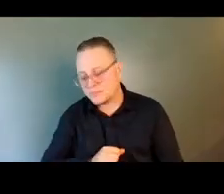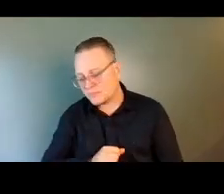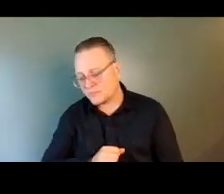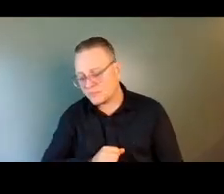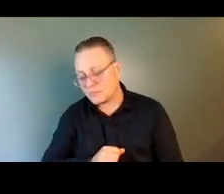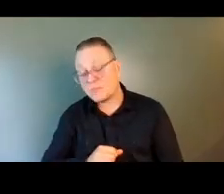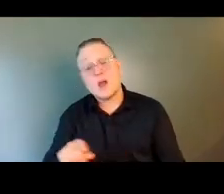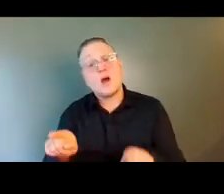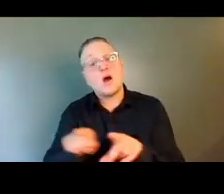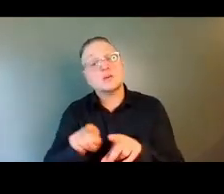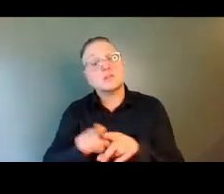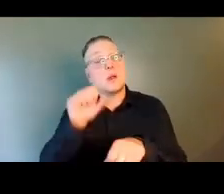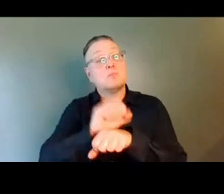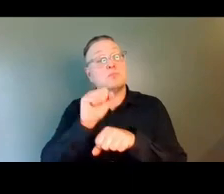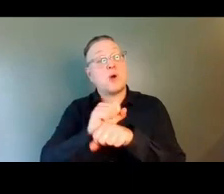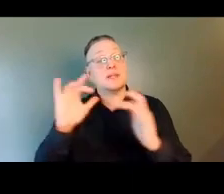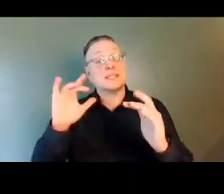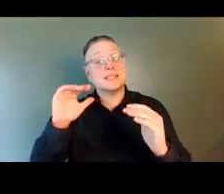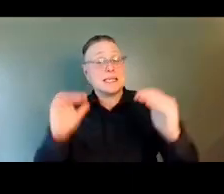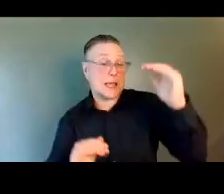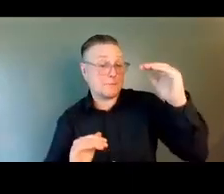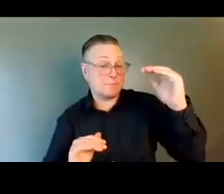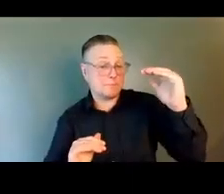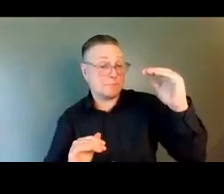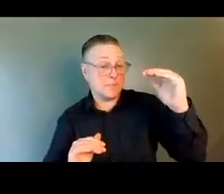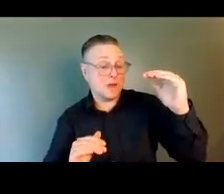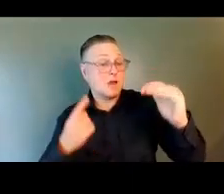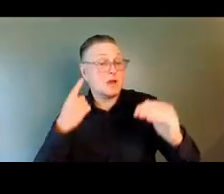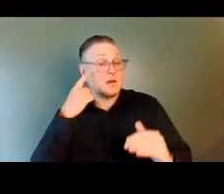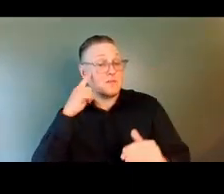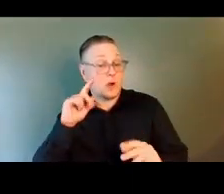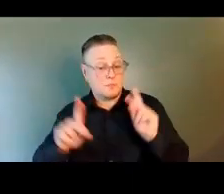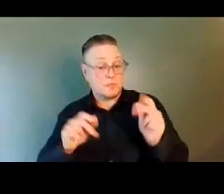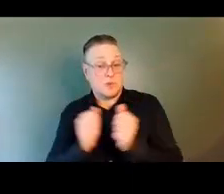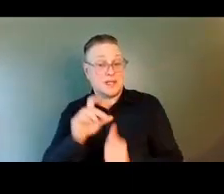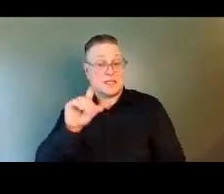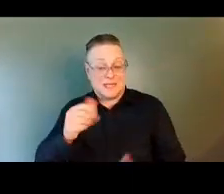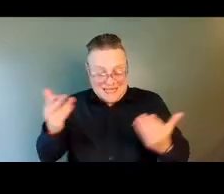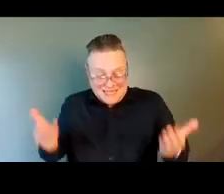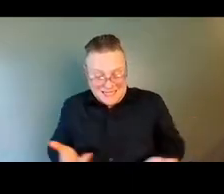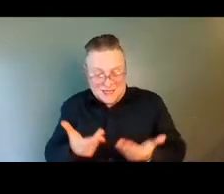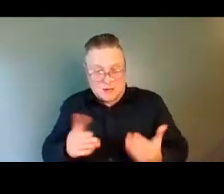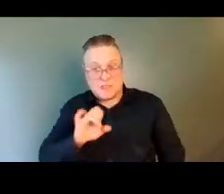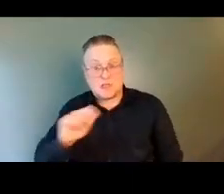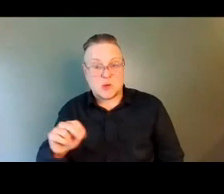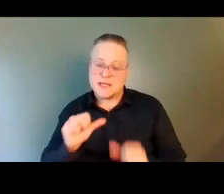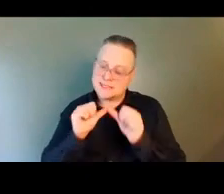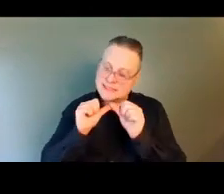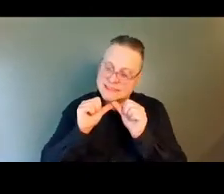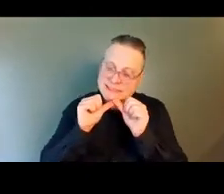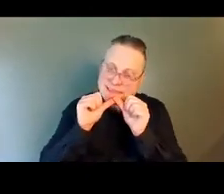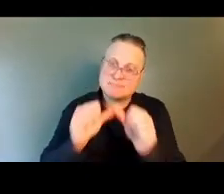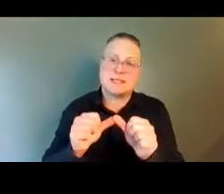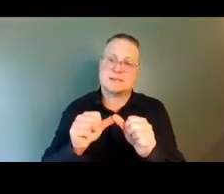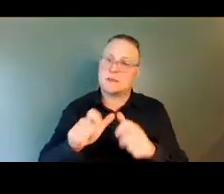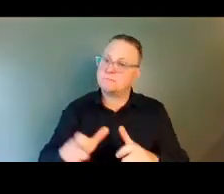that employment gap for people with disabilities in the U.S. and in Minnesota remains a critical issue that has been ongoing